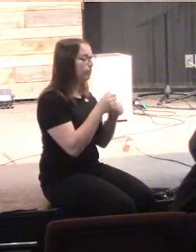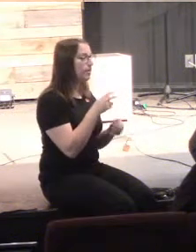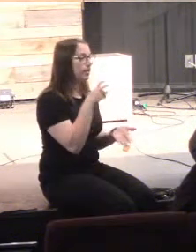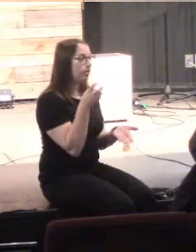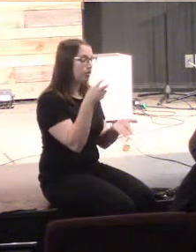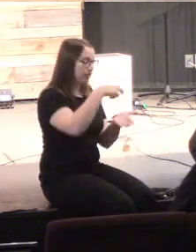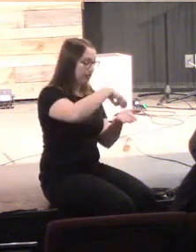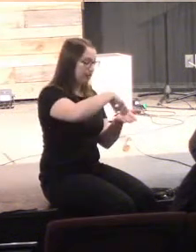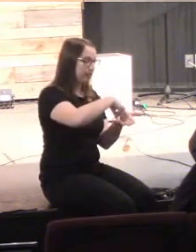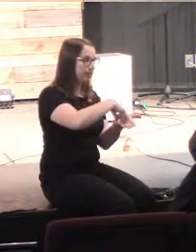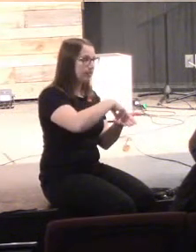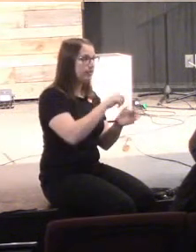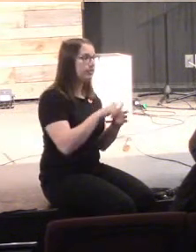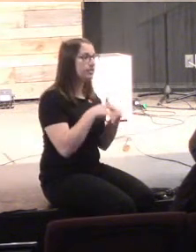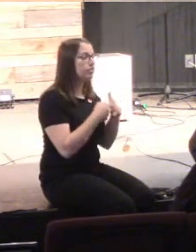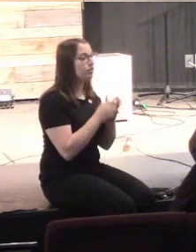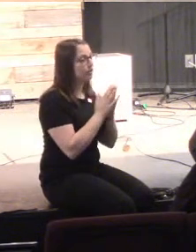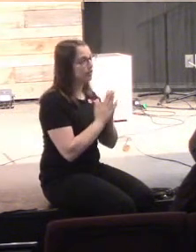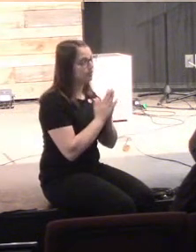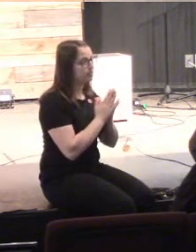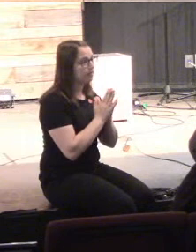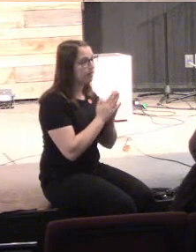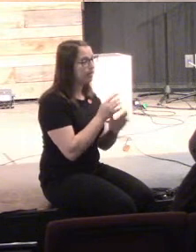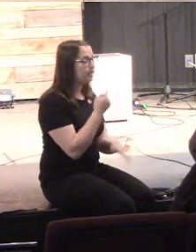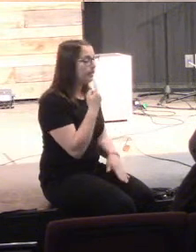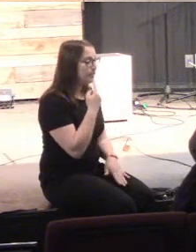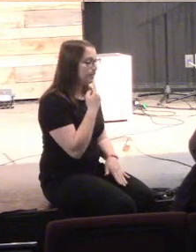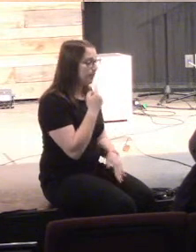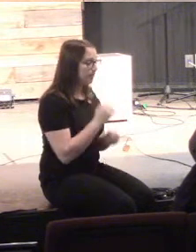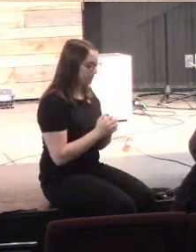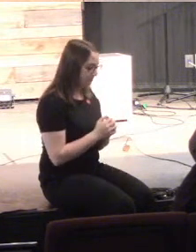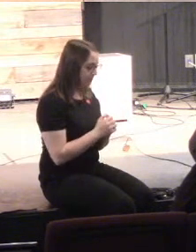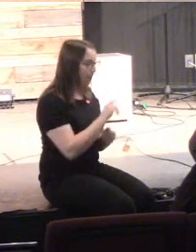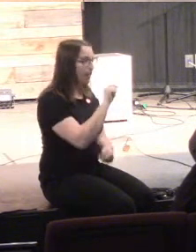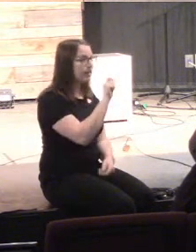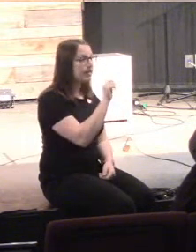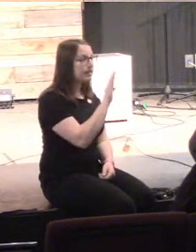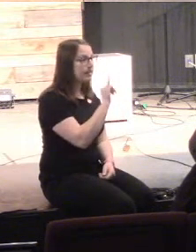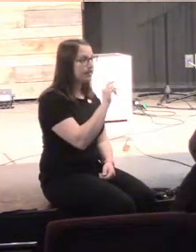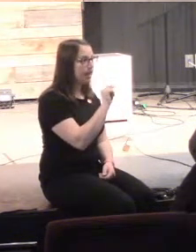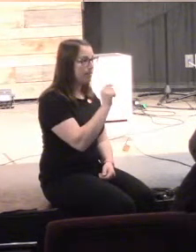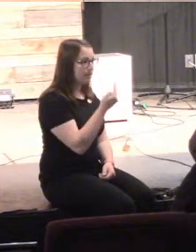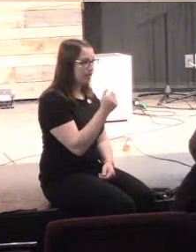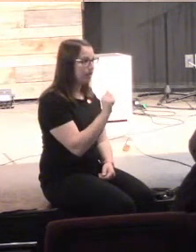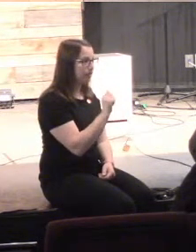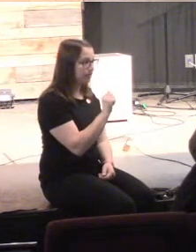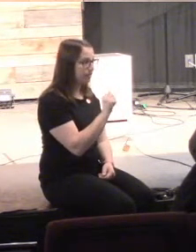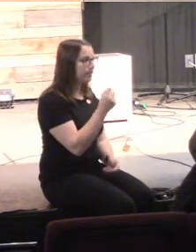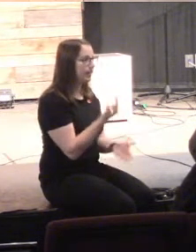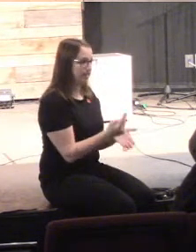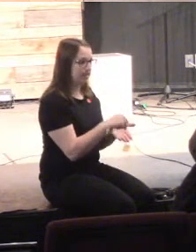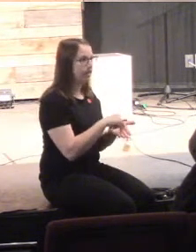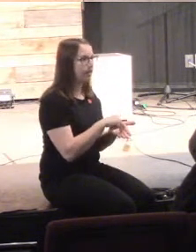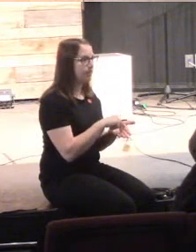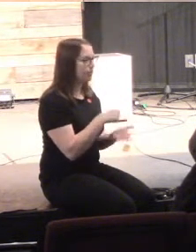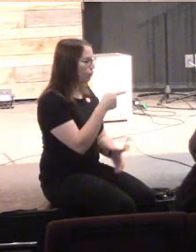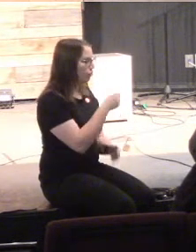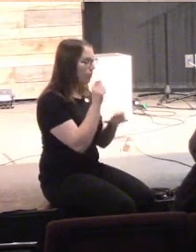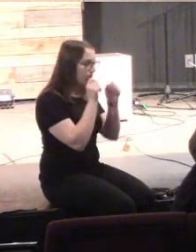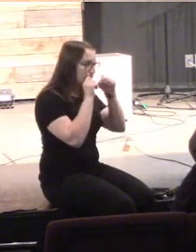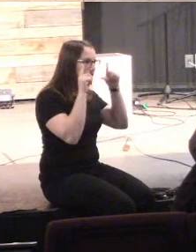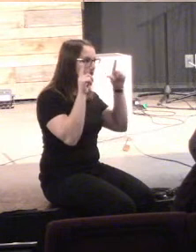prayed. Turning toward the dead woman, he said, "Tabitha, get up." She opened her